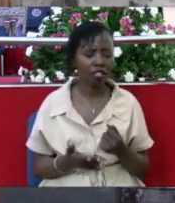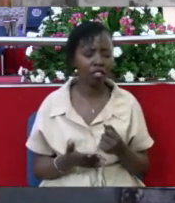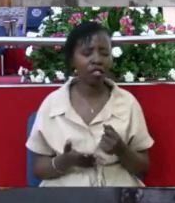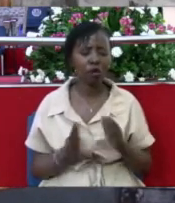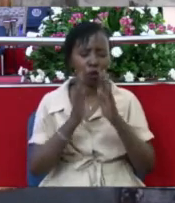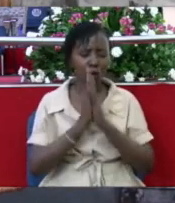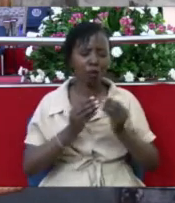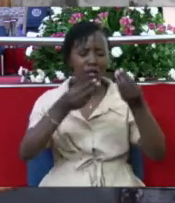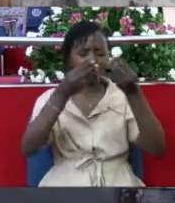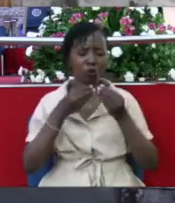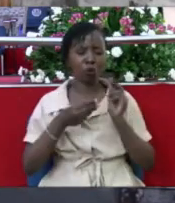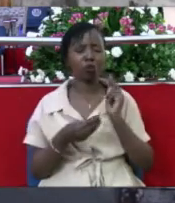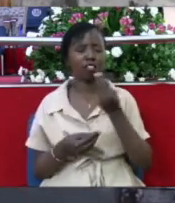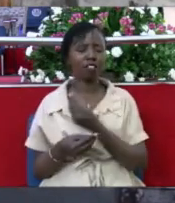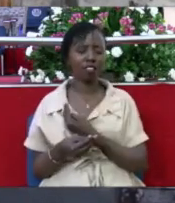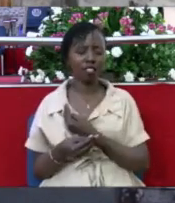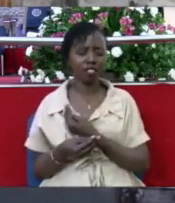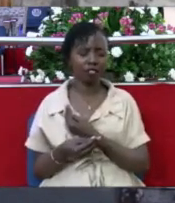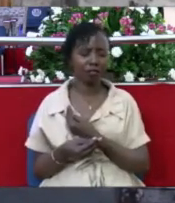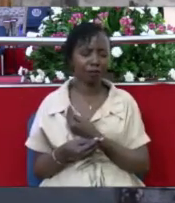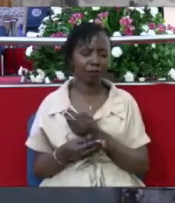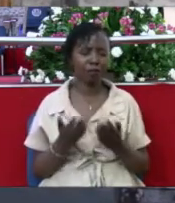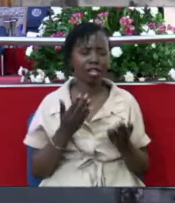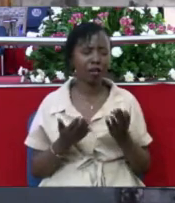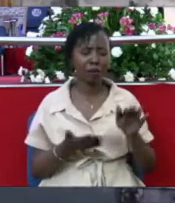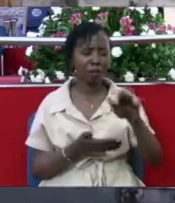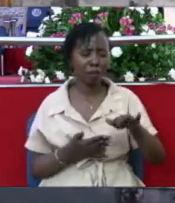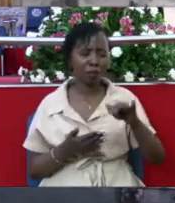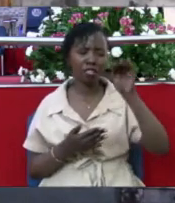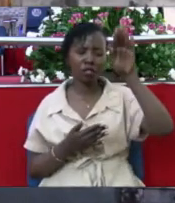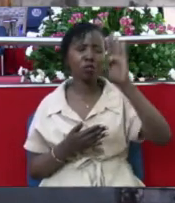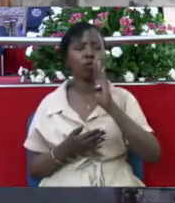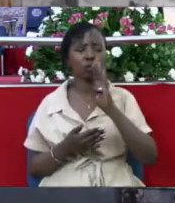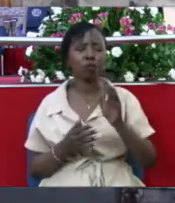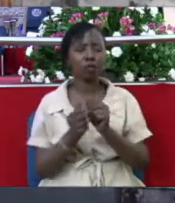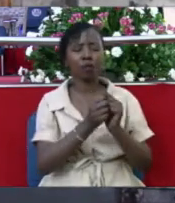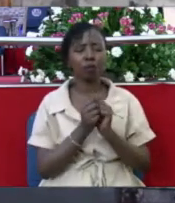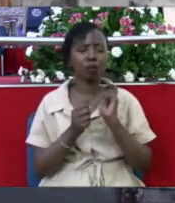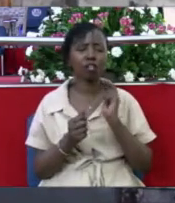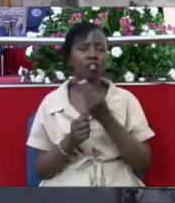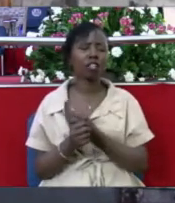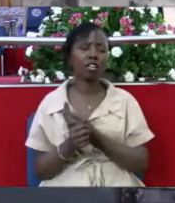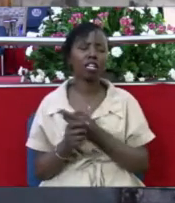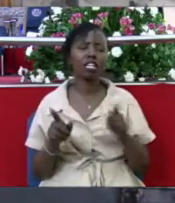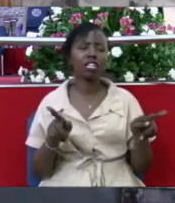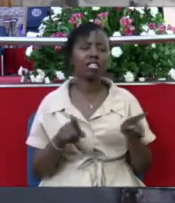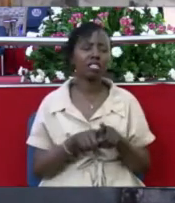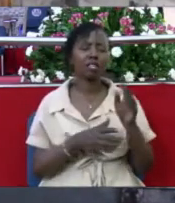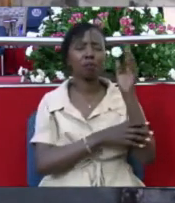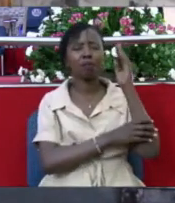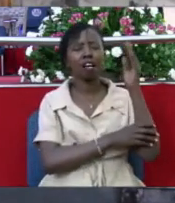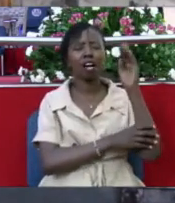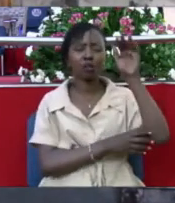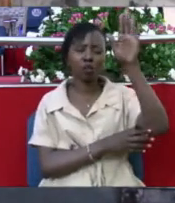name of Jesus. Utupatie katika jina la Yesu. May your presence be with us. Uwepo wako uwe nasi. May your hand be upon us, O God. Mkono wako